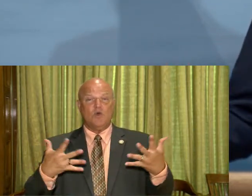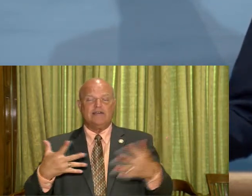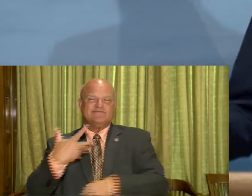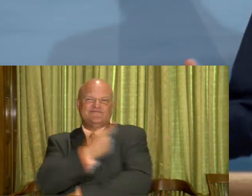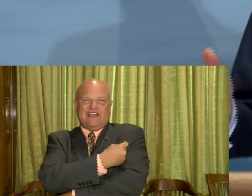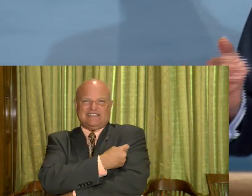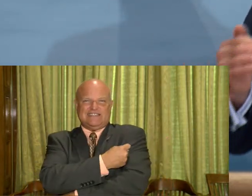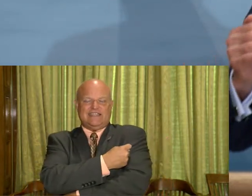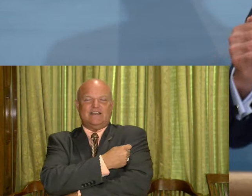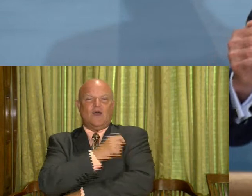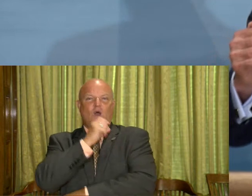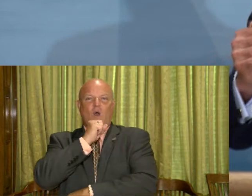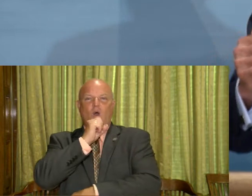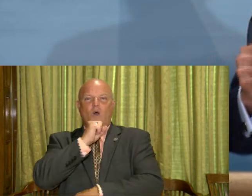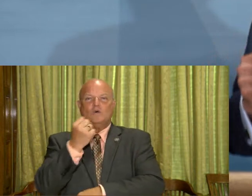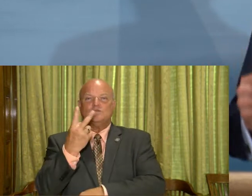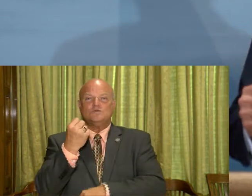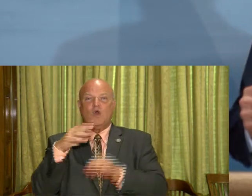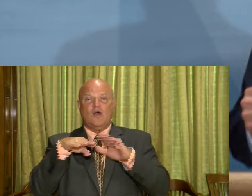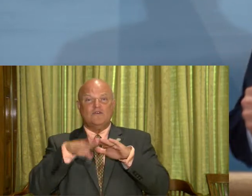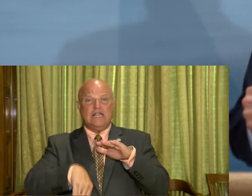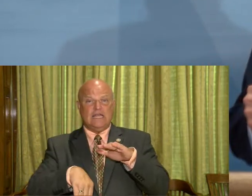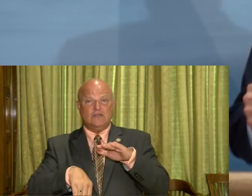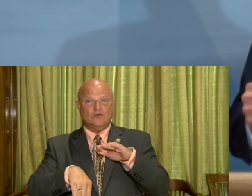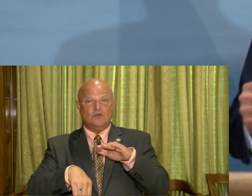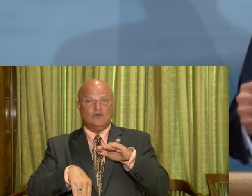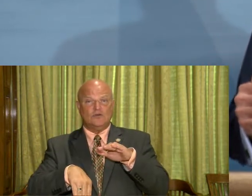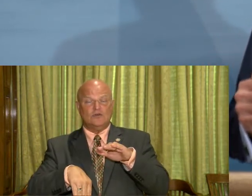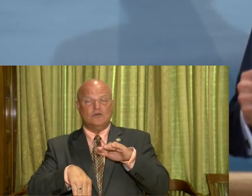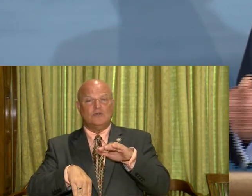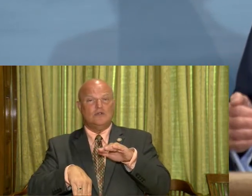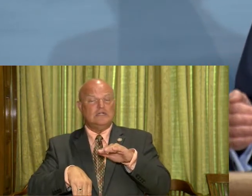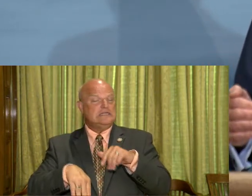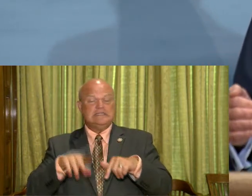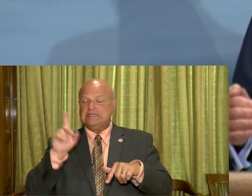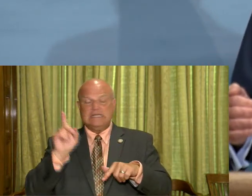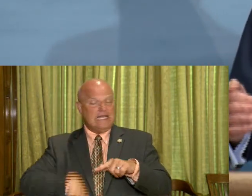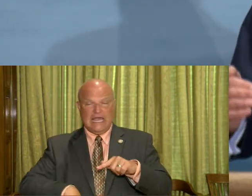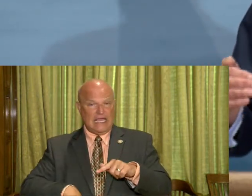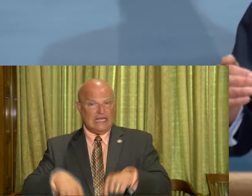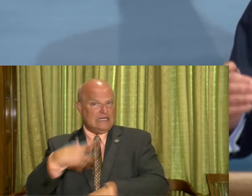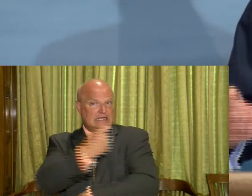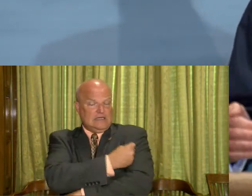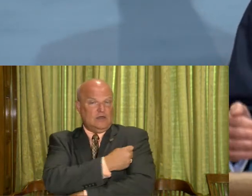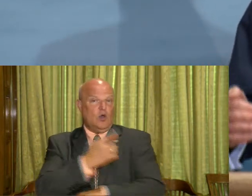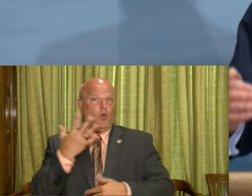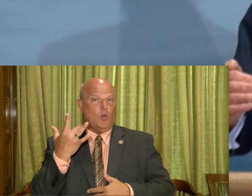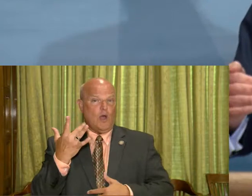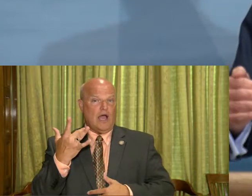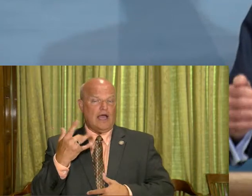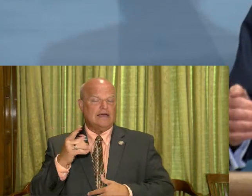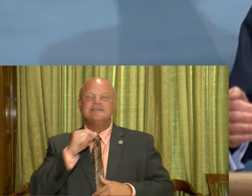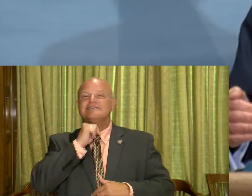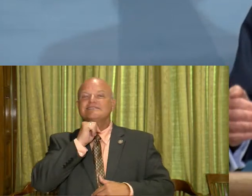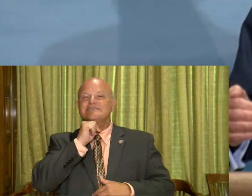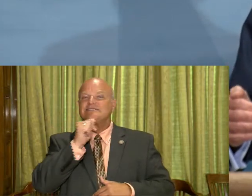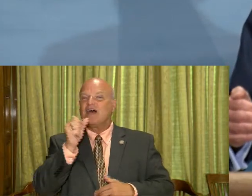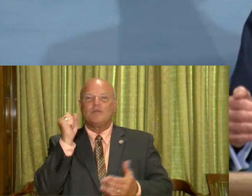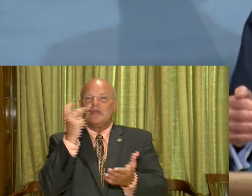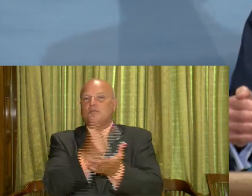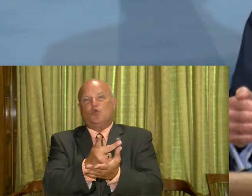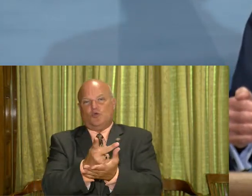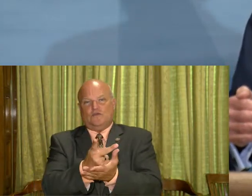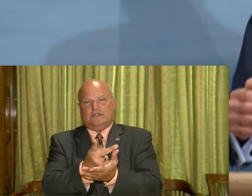vaccinated. But when you're looking at that 12 and under, they can't get vaccinated because they're not eligible and hasn't been approved for